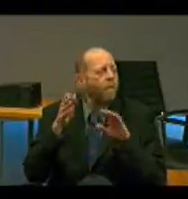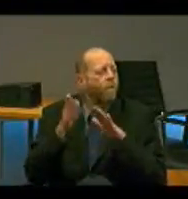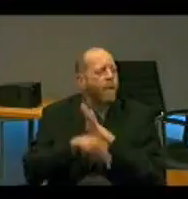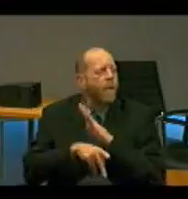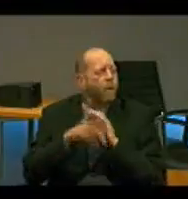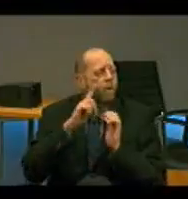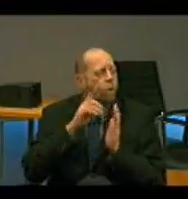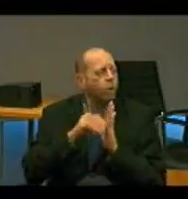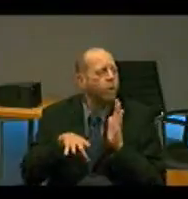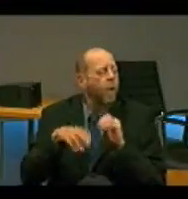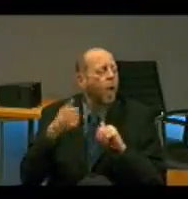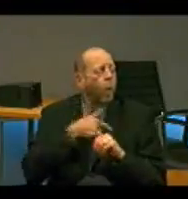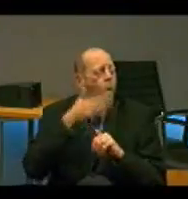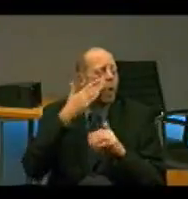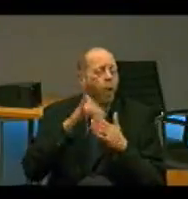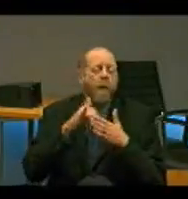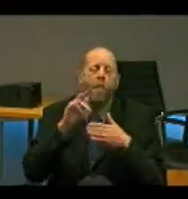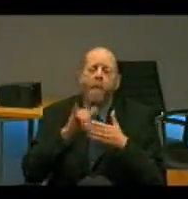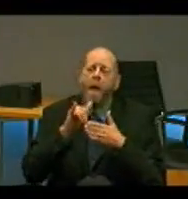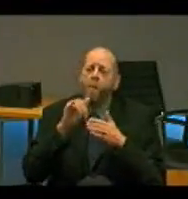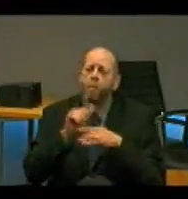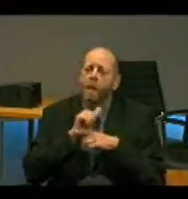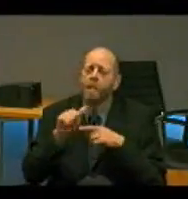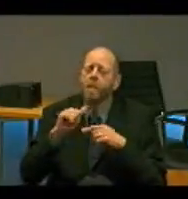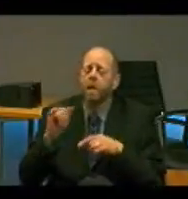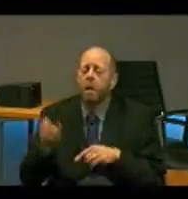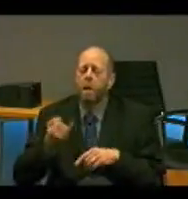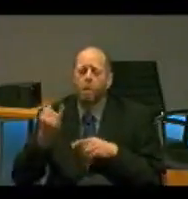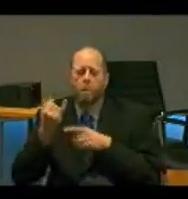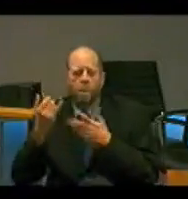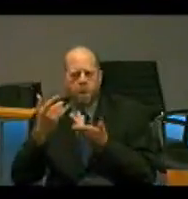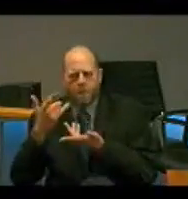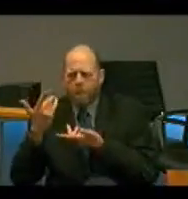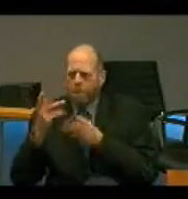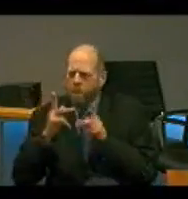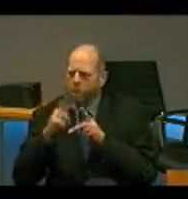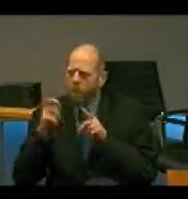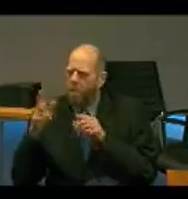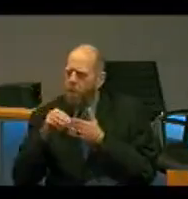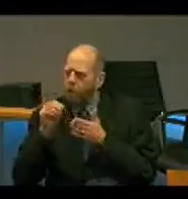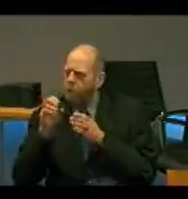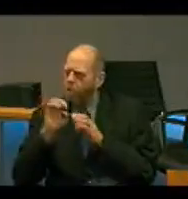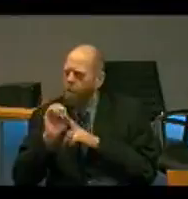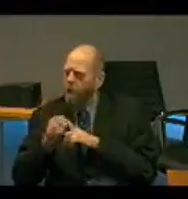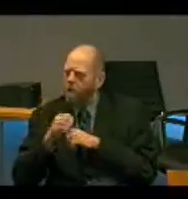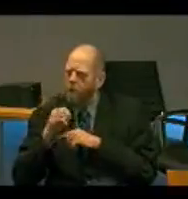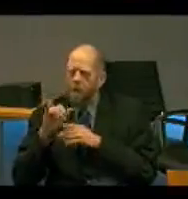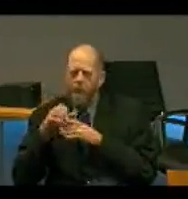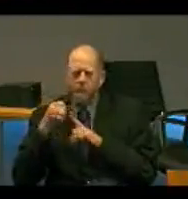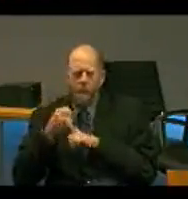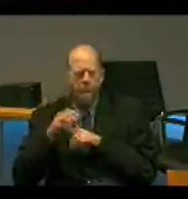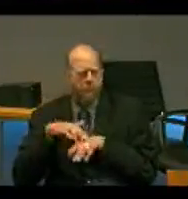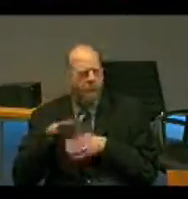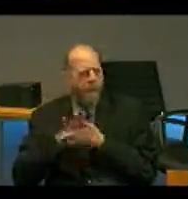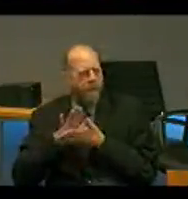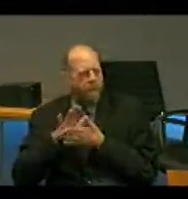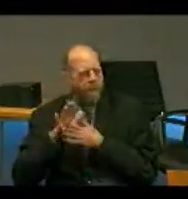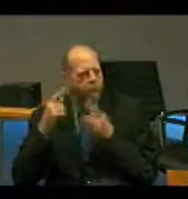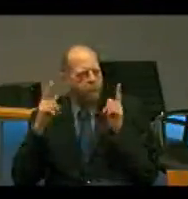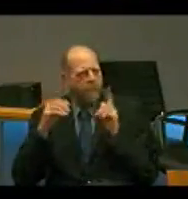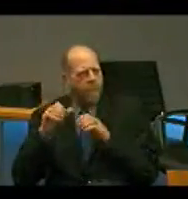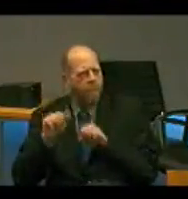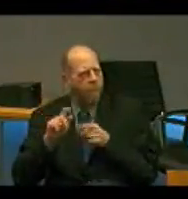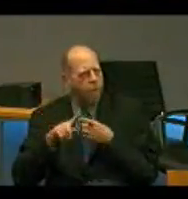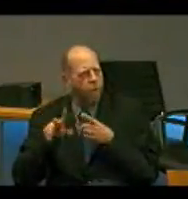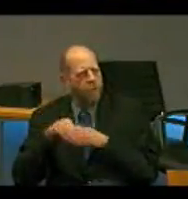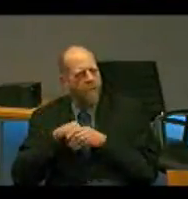for students. We know that such practices isolate and segregate students from the learning environment, which impacts their academic achievement and ability